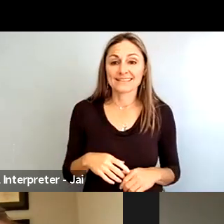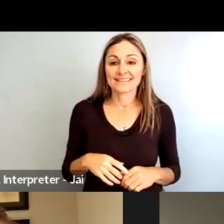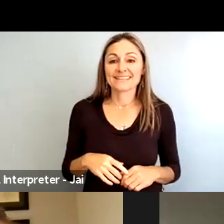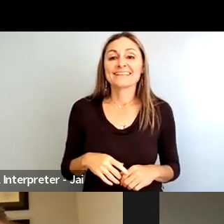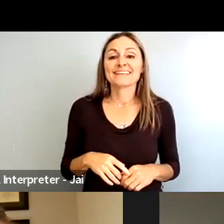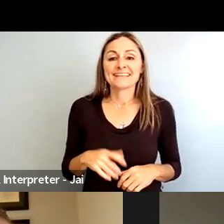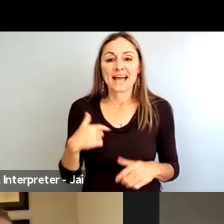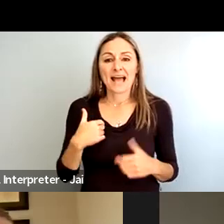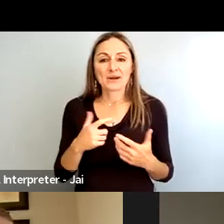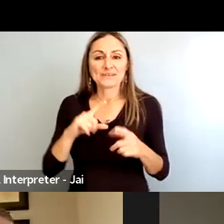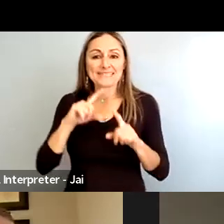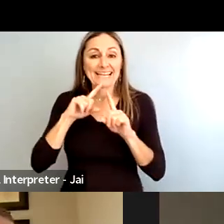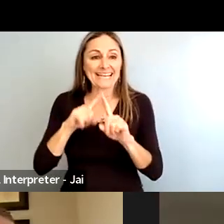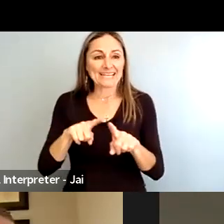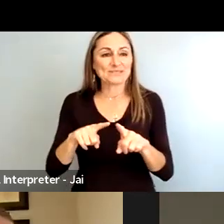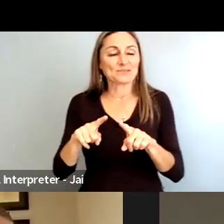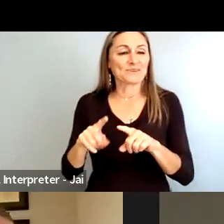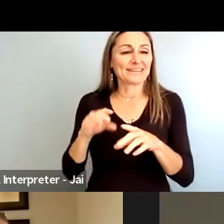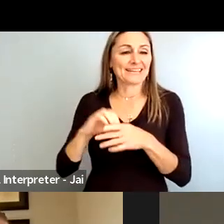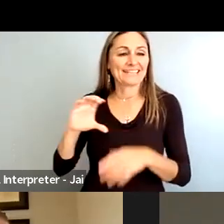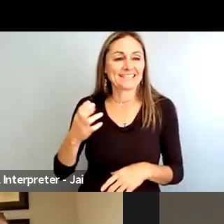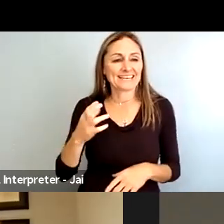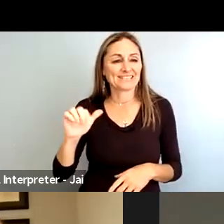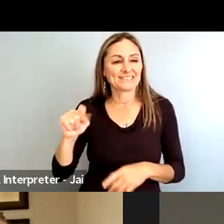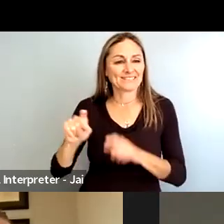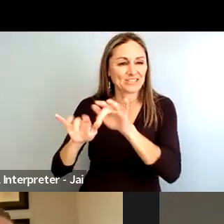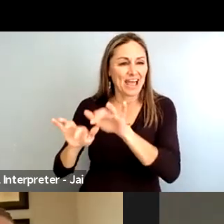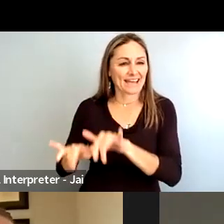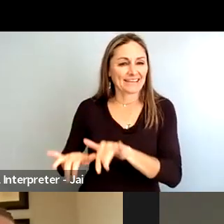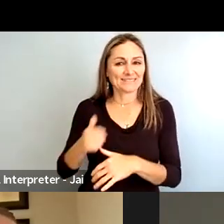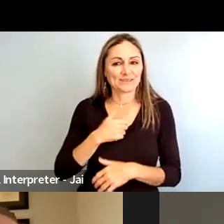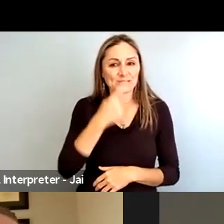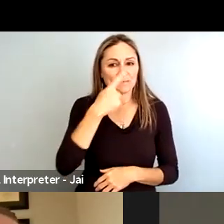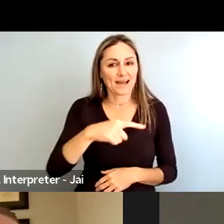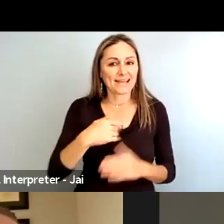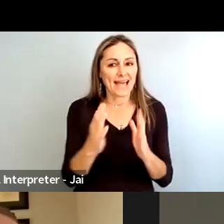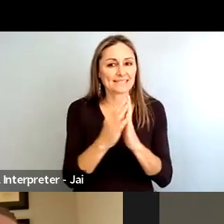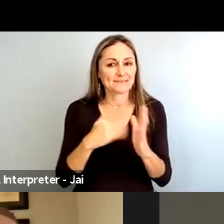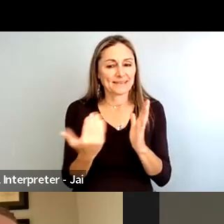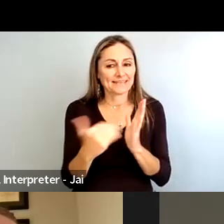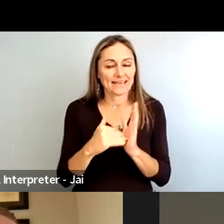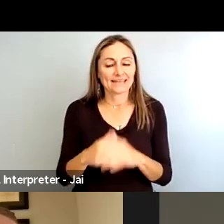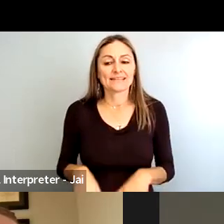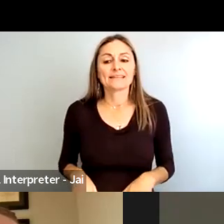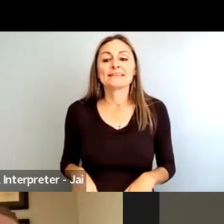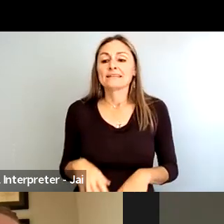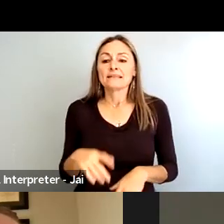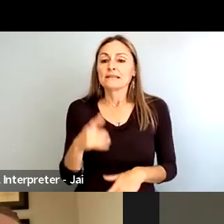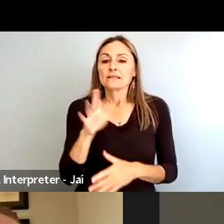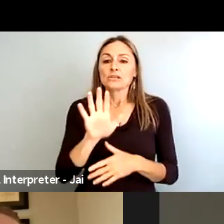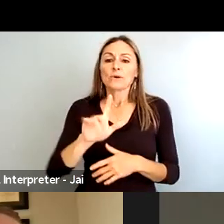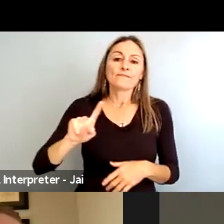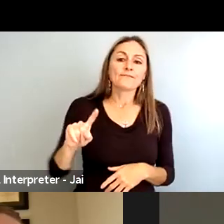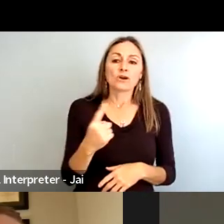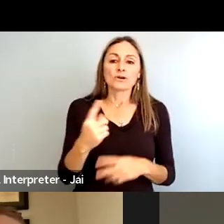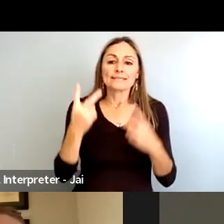Sorry, I was answering a question in the chat. Could you ask that, please? Yeah, so this was a question. What was your first